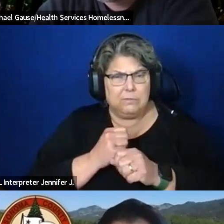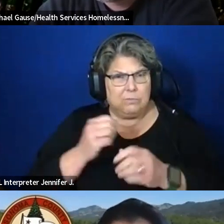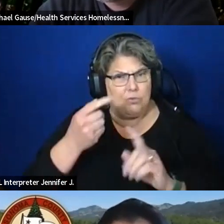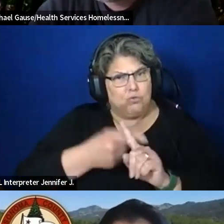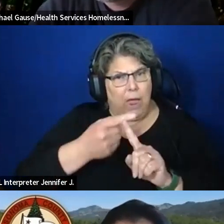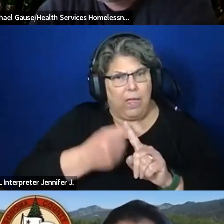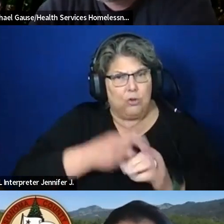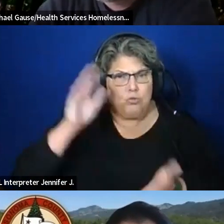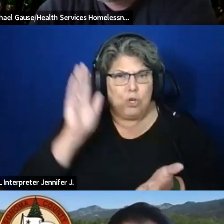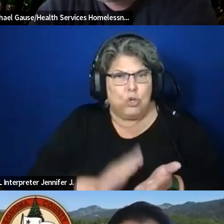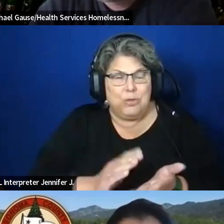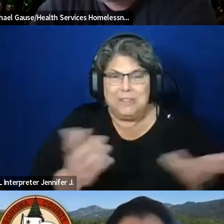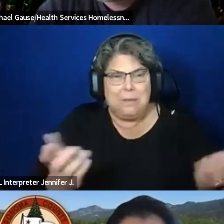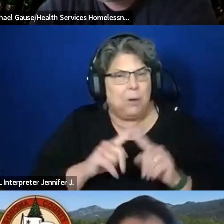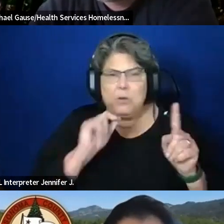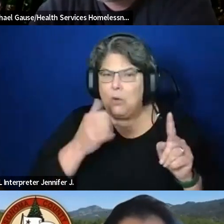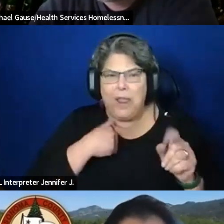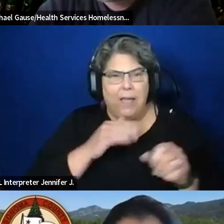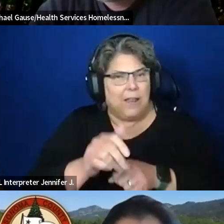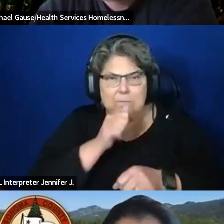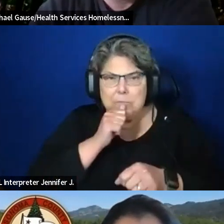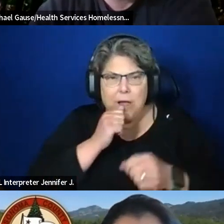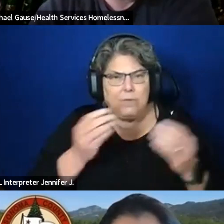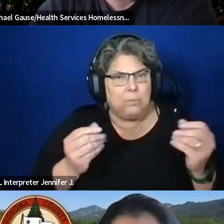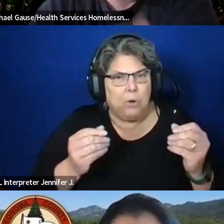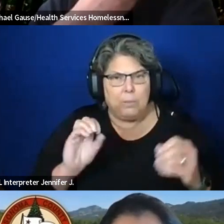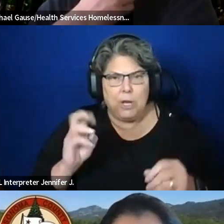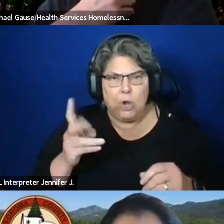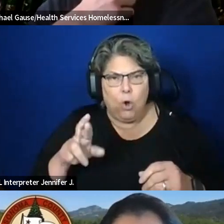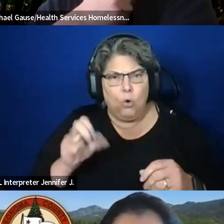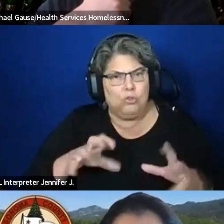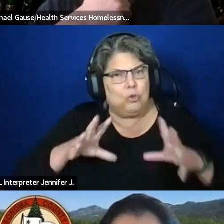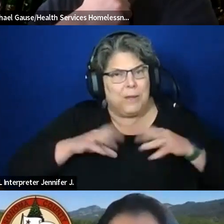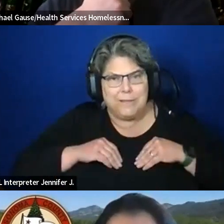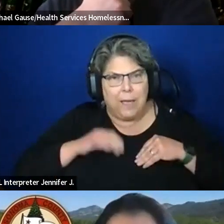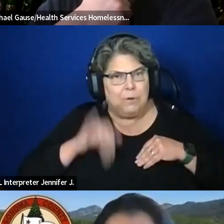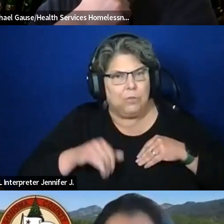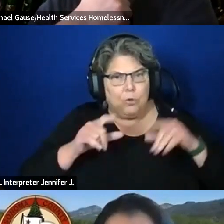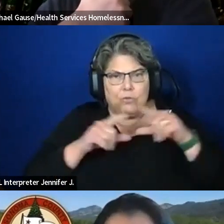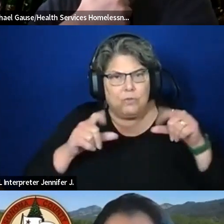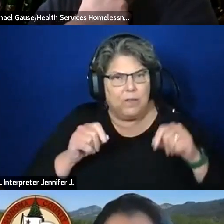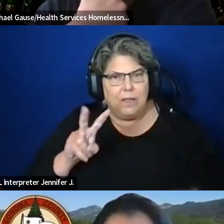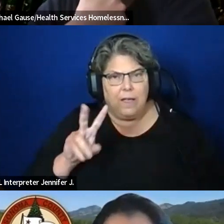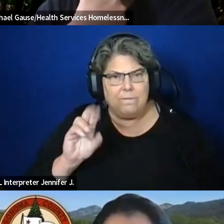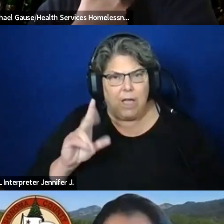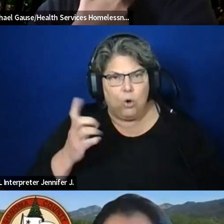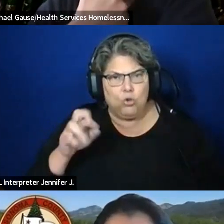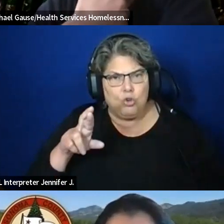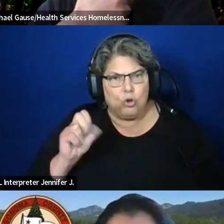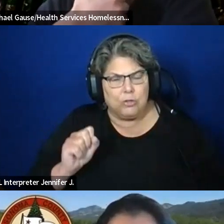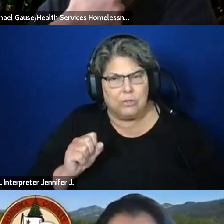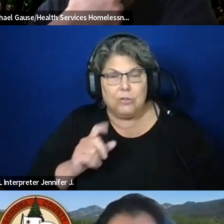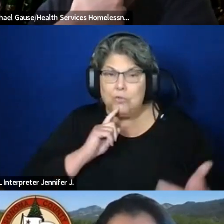reduced, but we don't have enough private property owners to accept those vouchers. So the difficulty is that the reality is this is